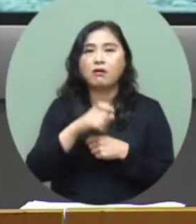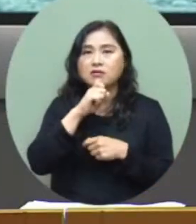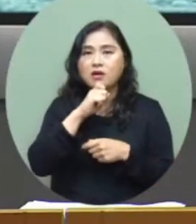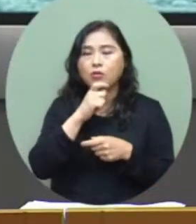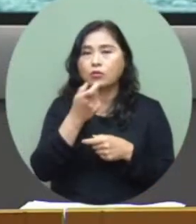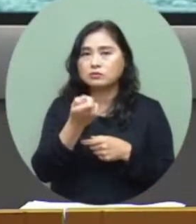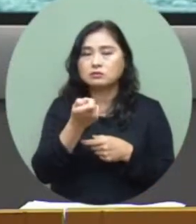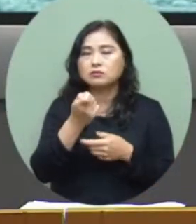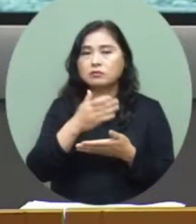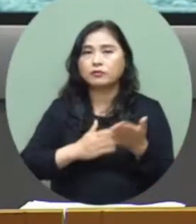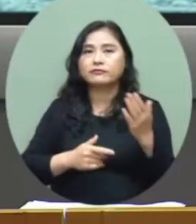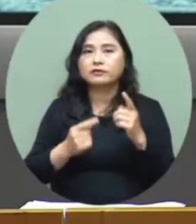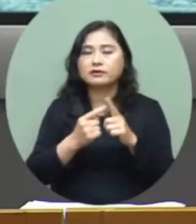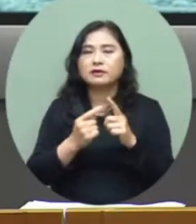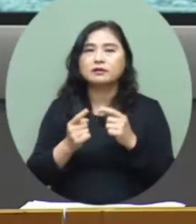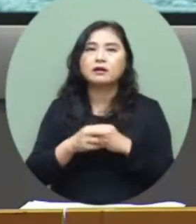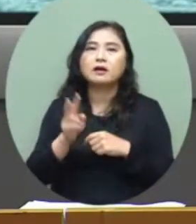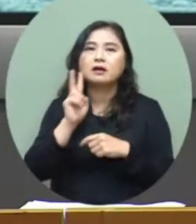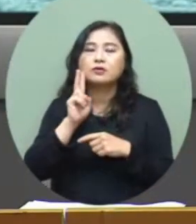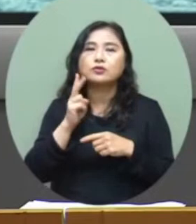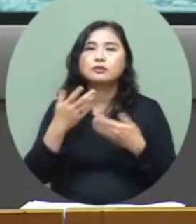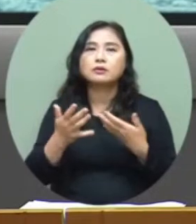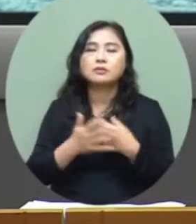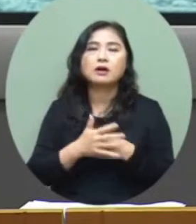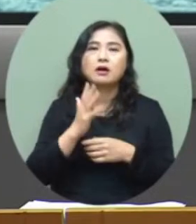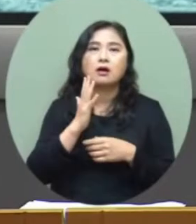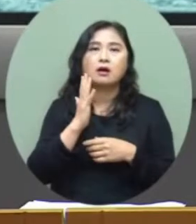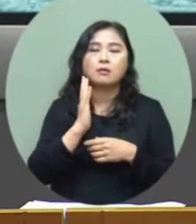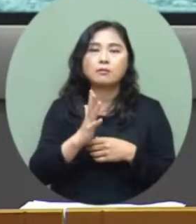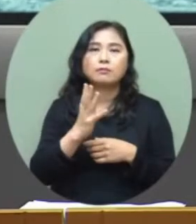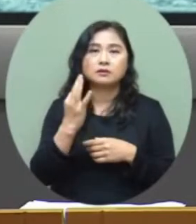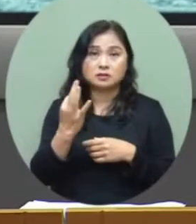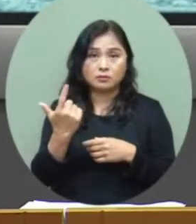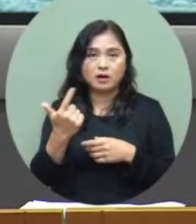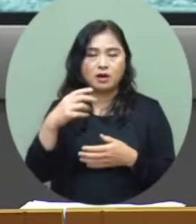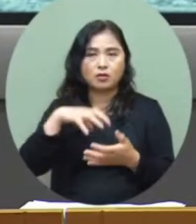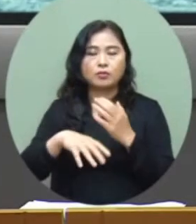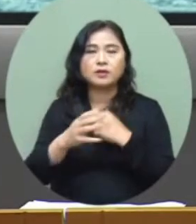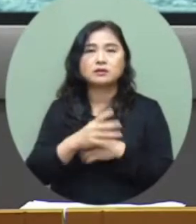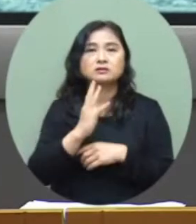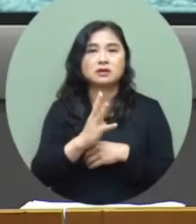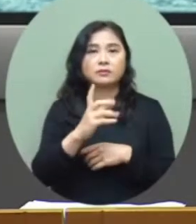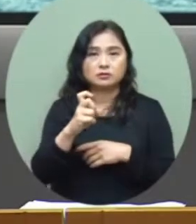and of course, a small number of them who did not do so. For example, for the